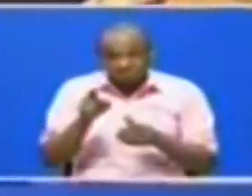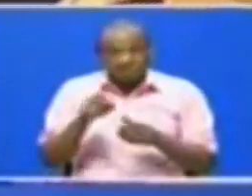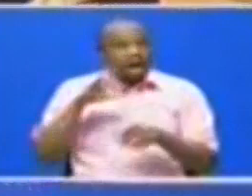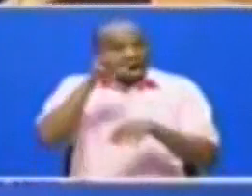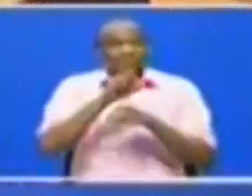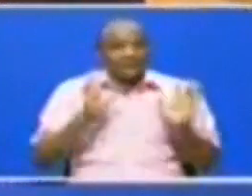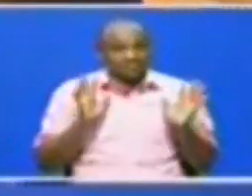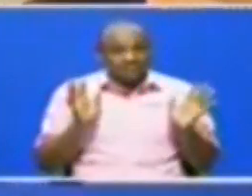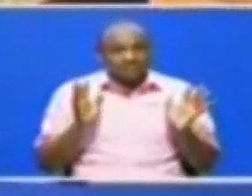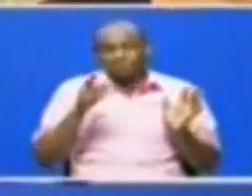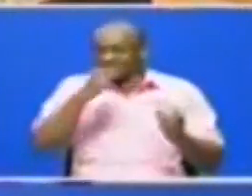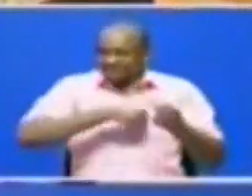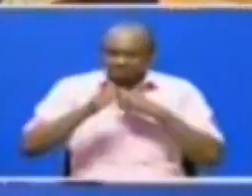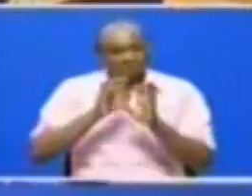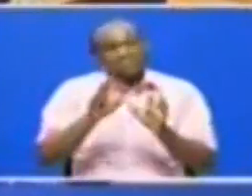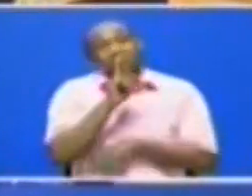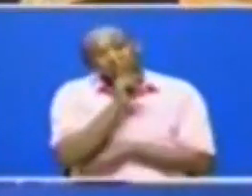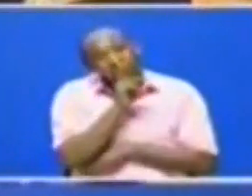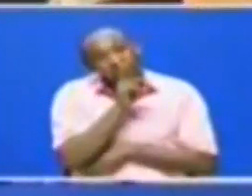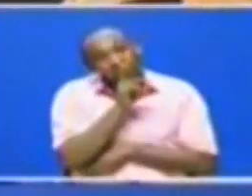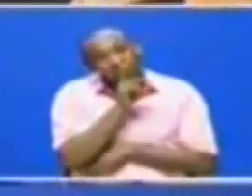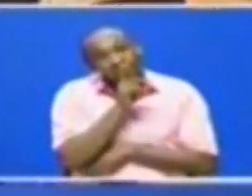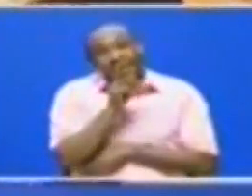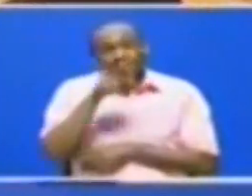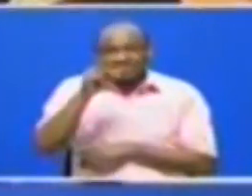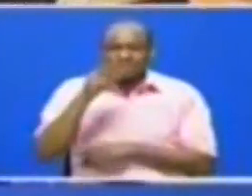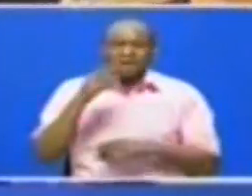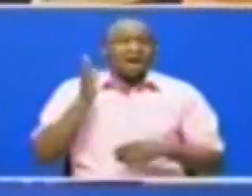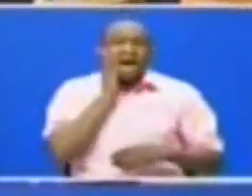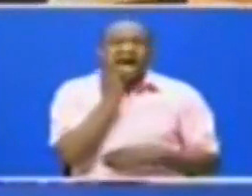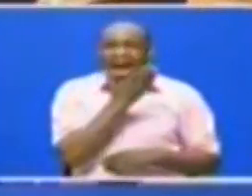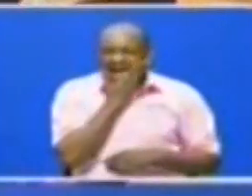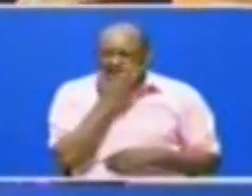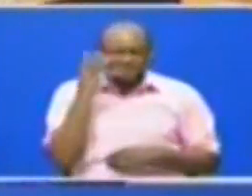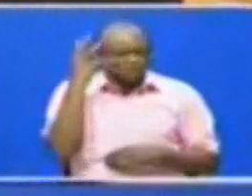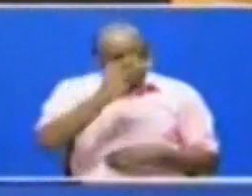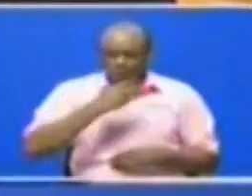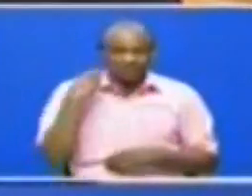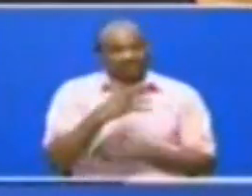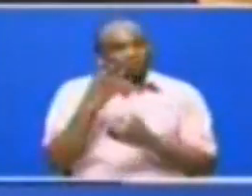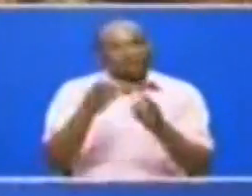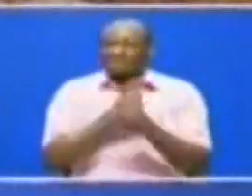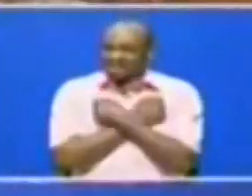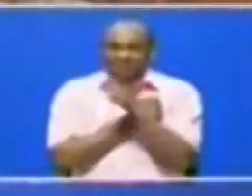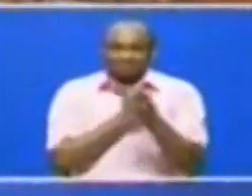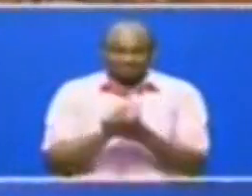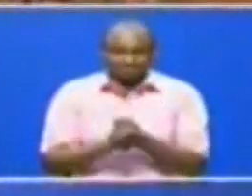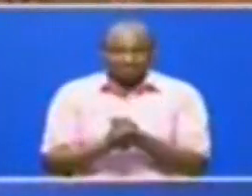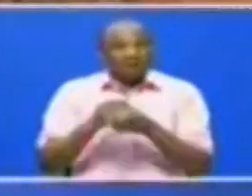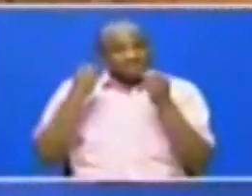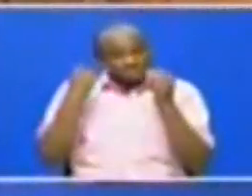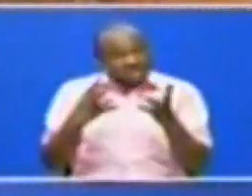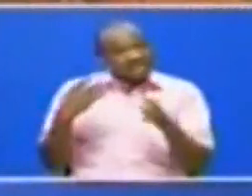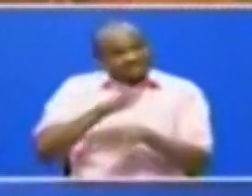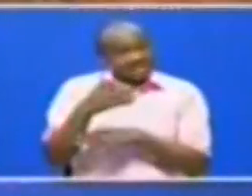haumi na afanye chochote. Yeye tena kuna maua. Kuna wewe ukimwangalia unapenda. With many snake farms